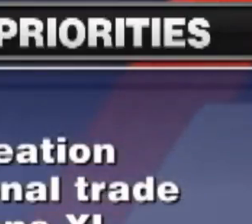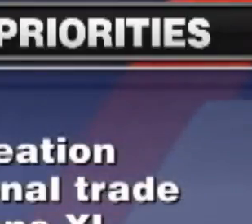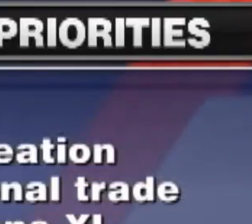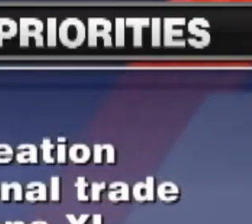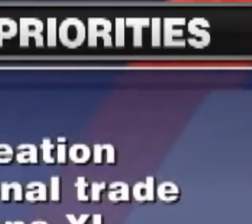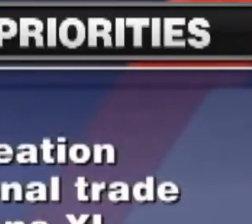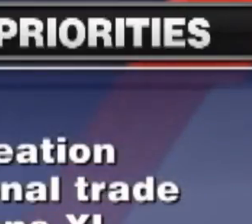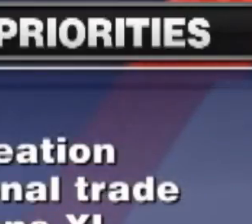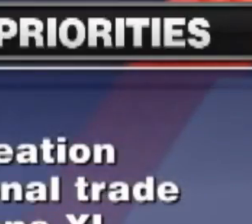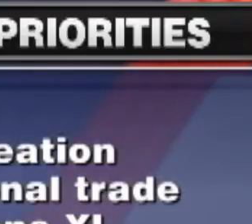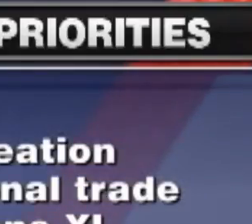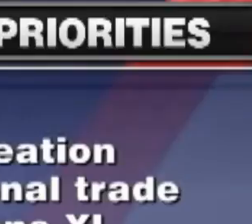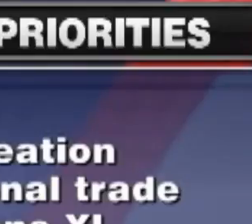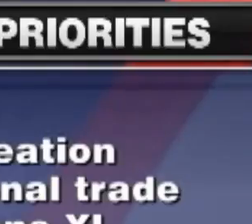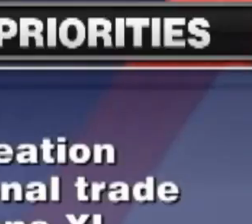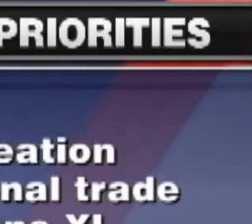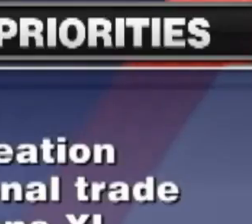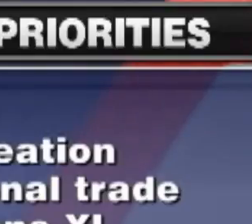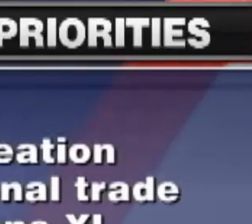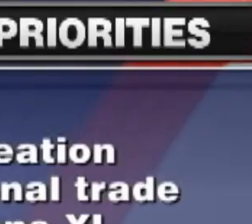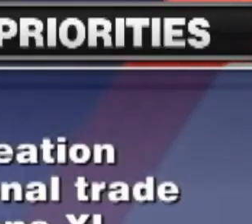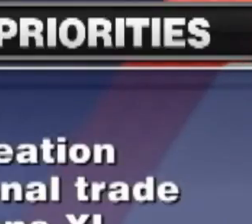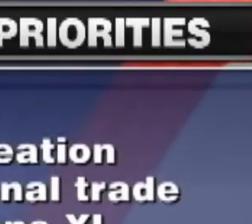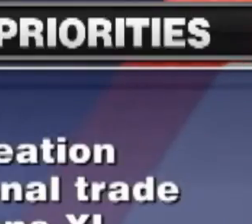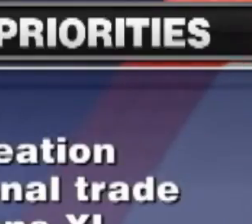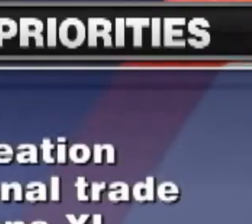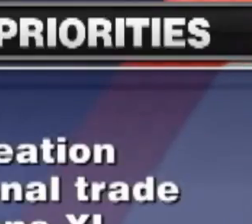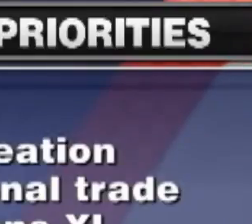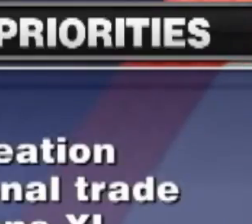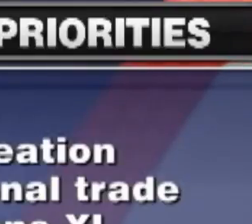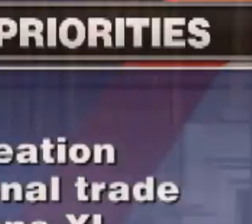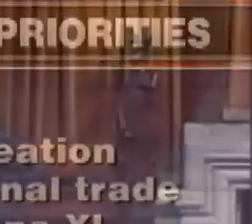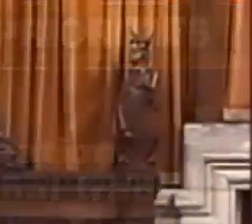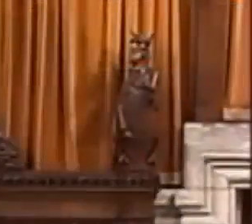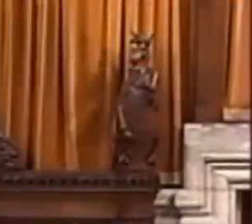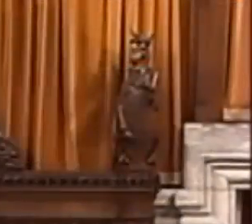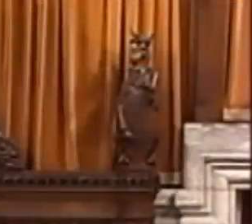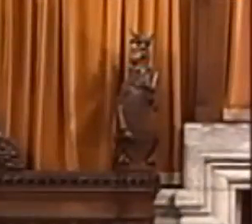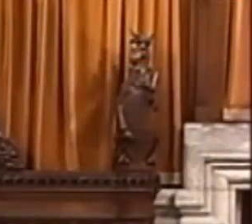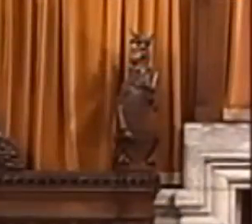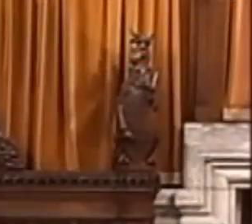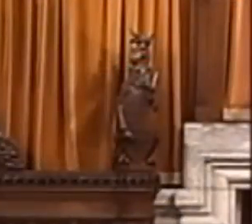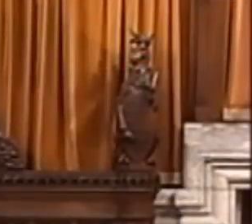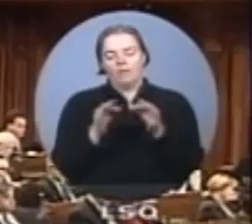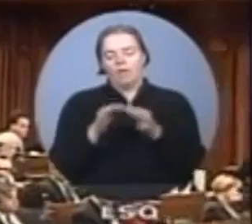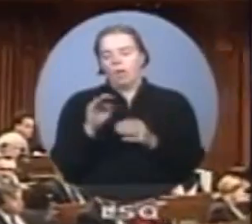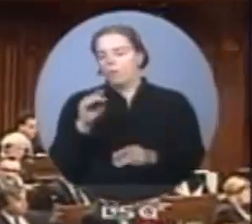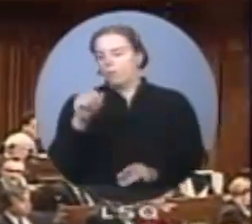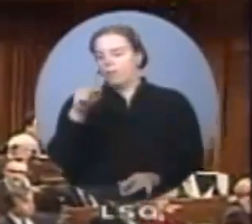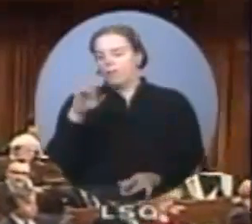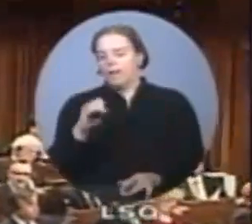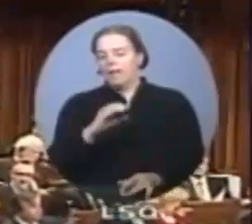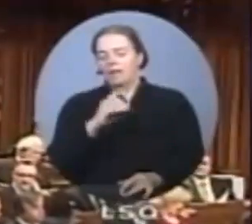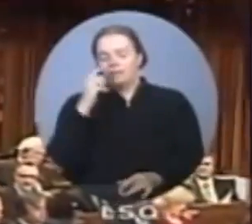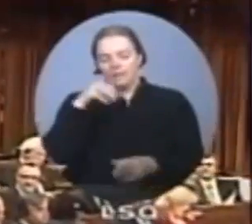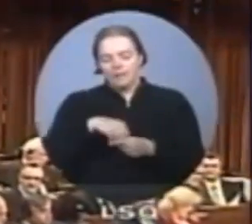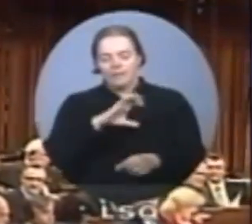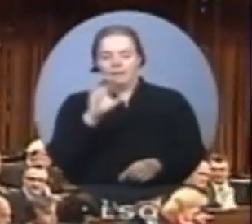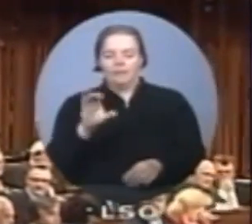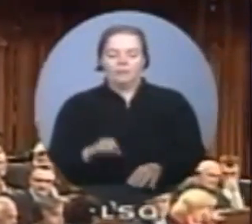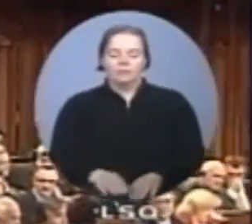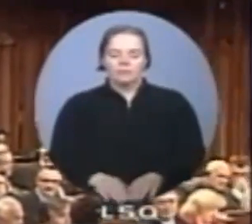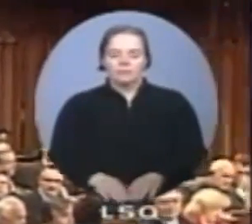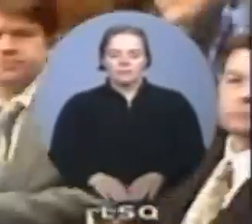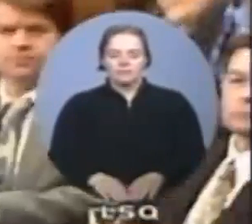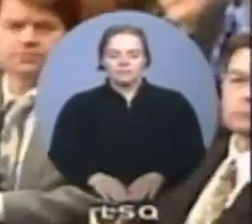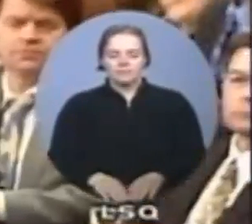with Asian countries, the Trans-Pacific Partnership. Keystone XL will be also a topic of discussion, along with border issues, not